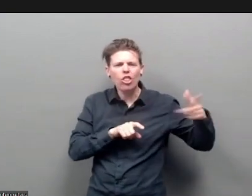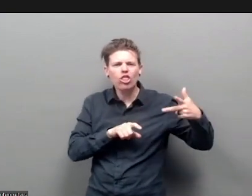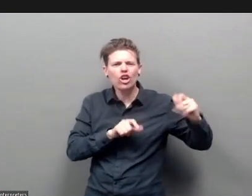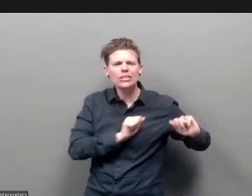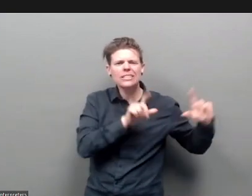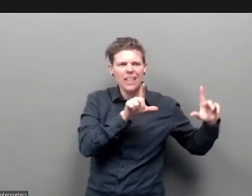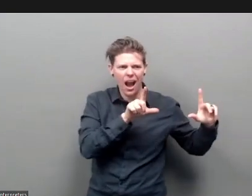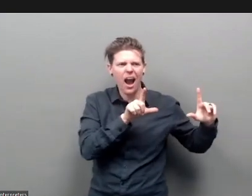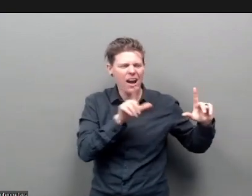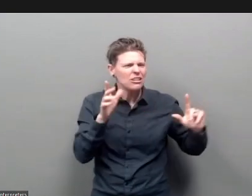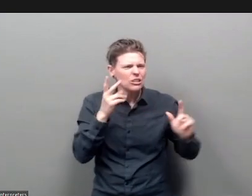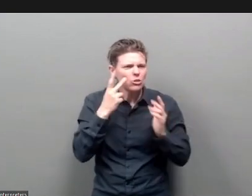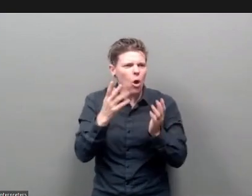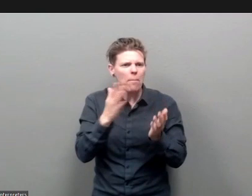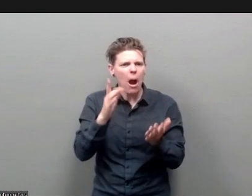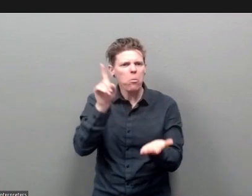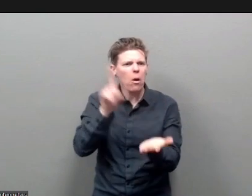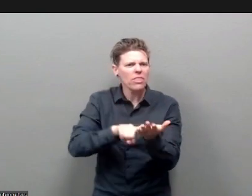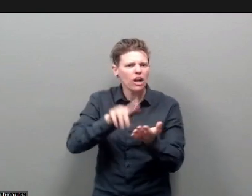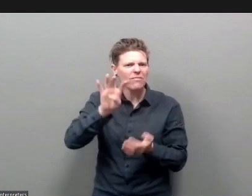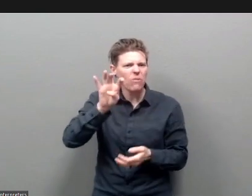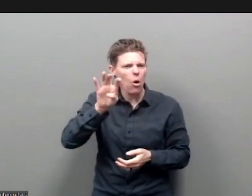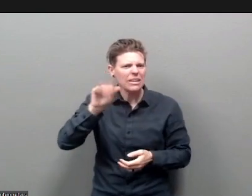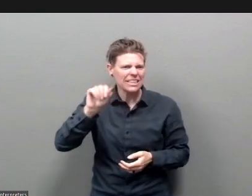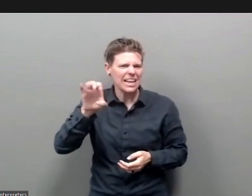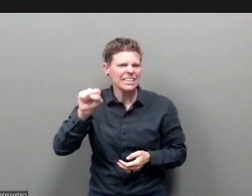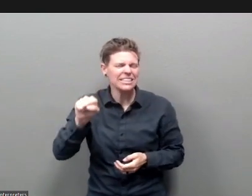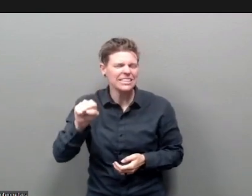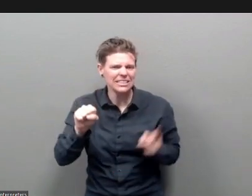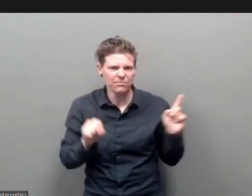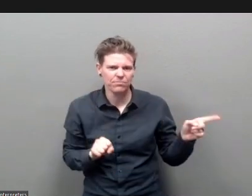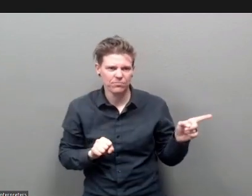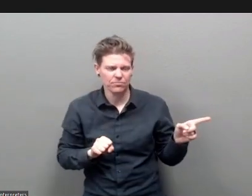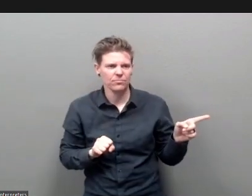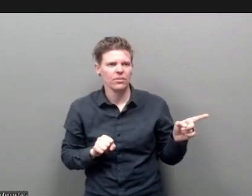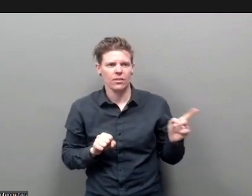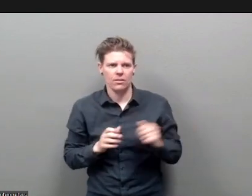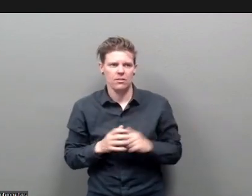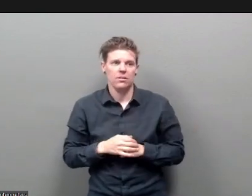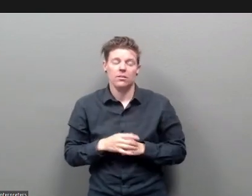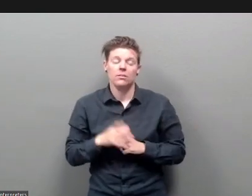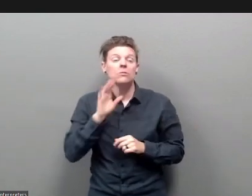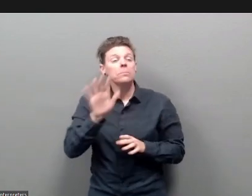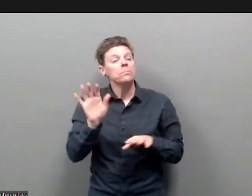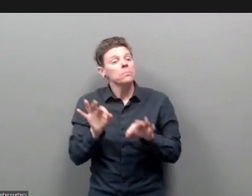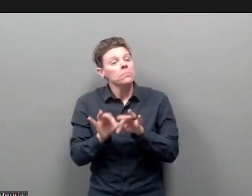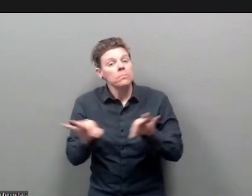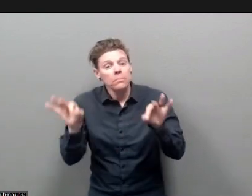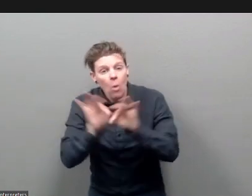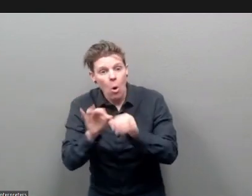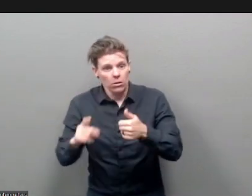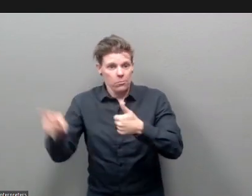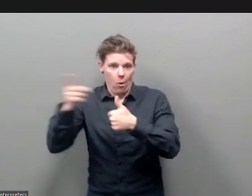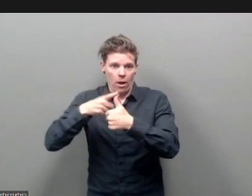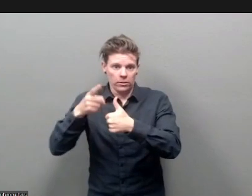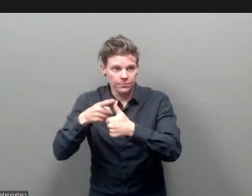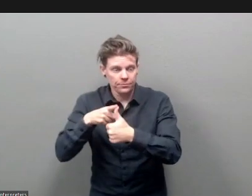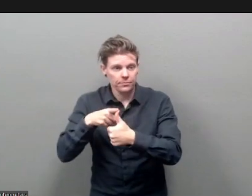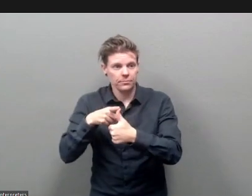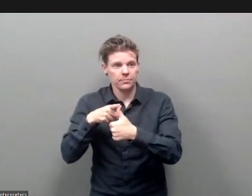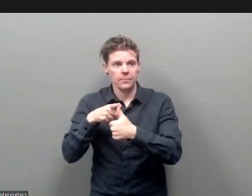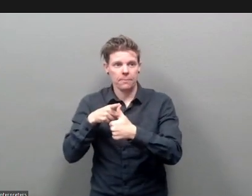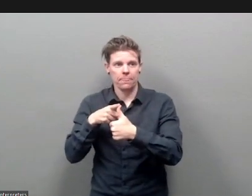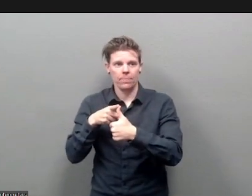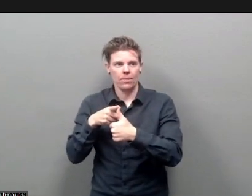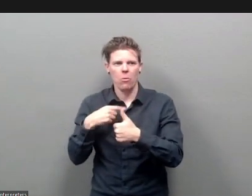So, and I also think third, and maybe more importantly, and I wish there was a better way to quantify this, but I just gave